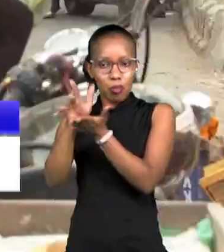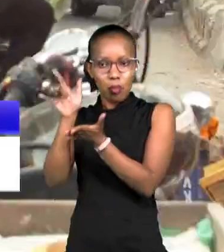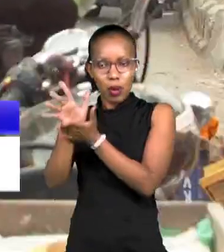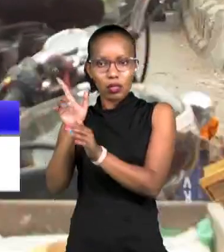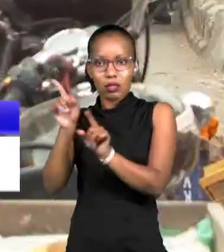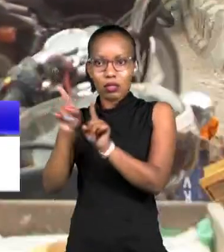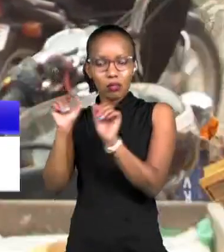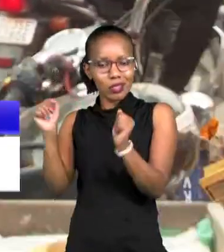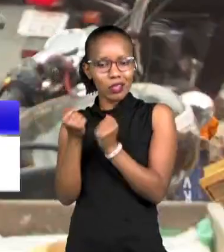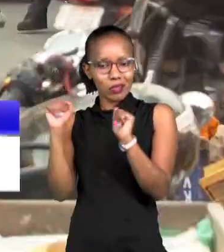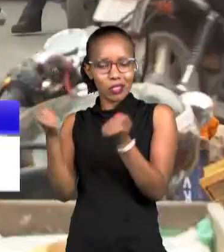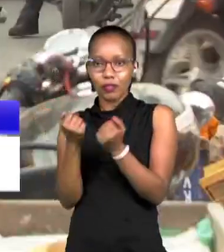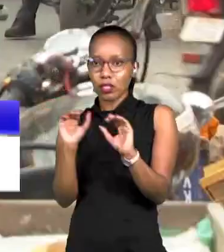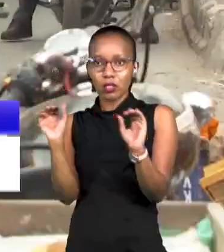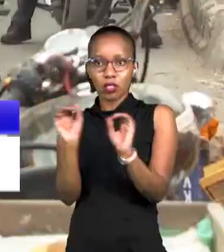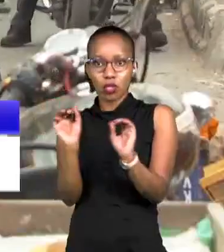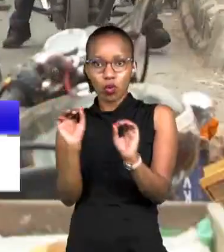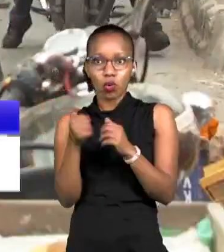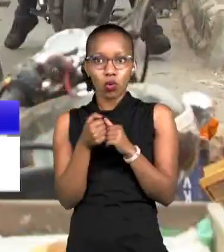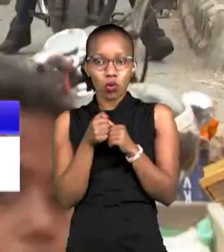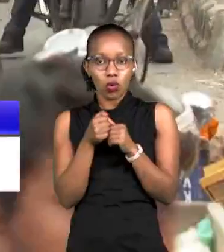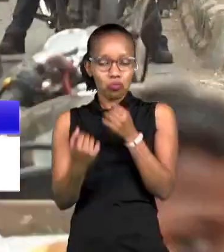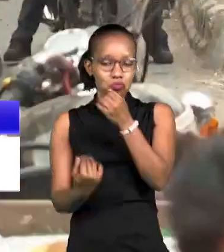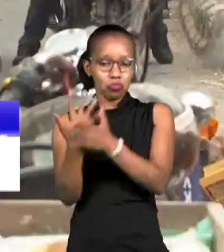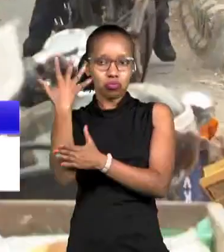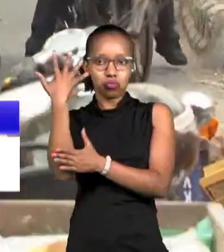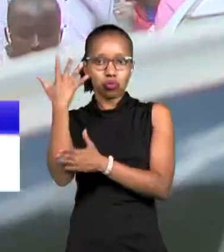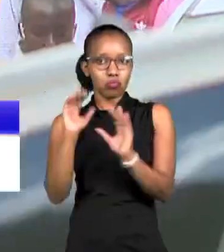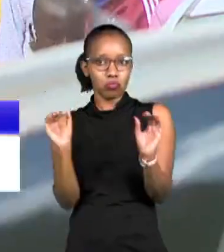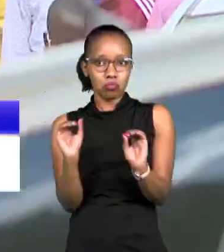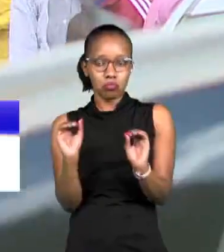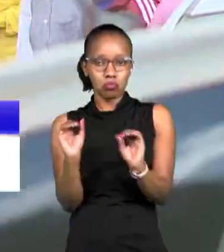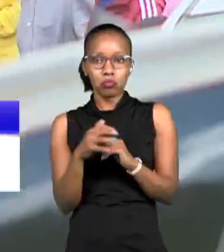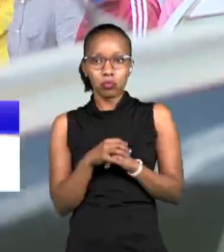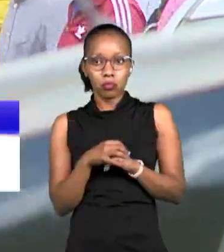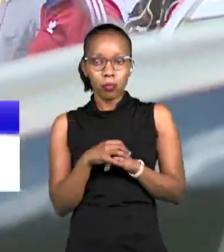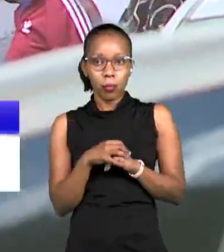dwindling savings dim the chances of a double-digit growth.